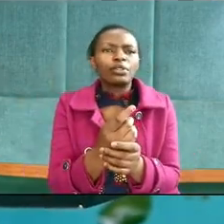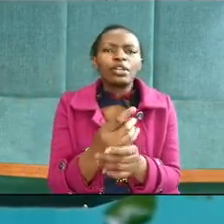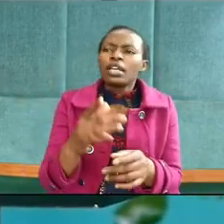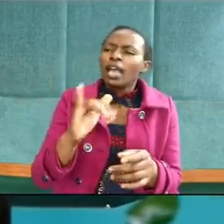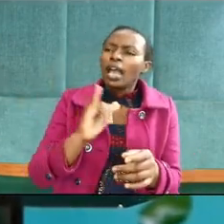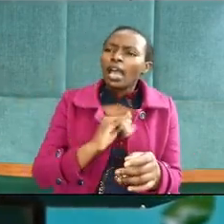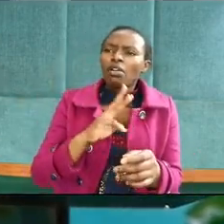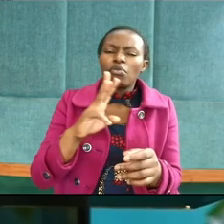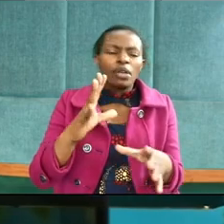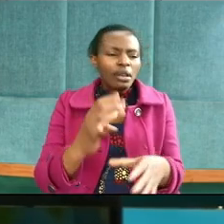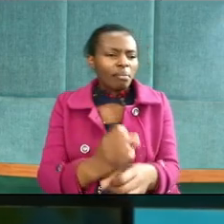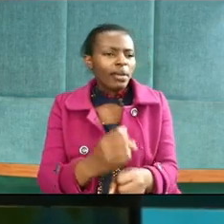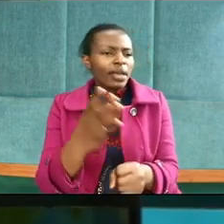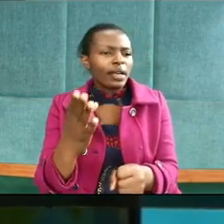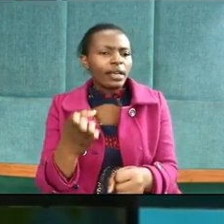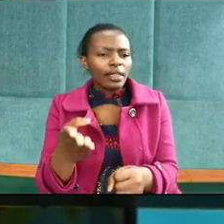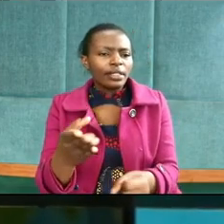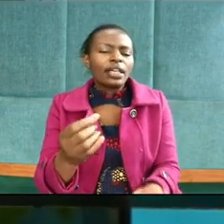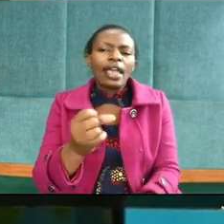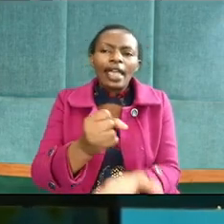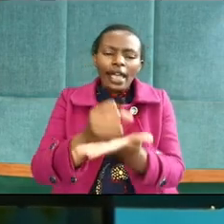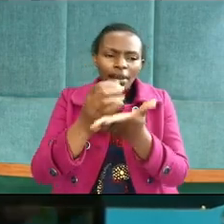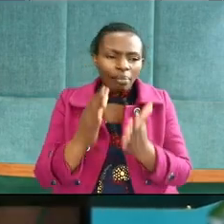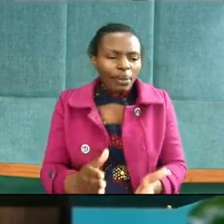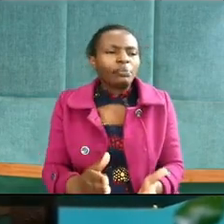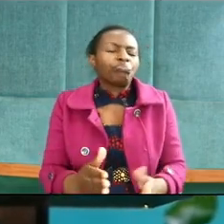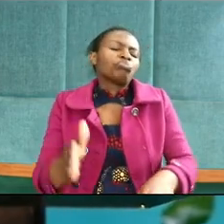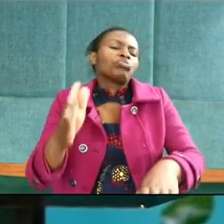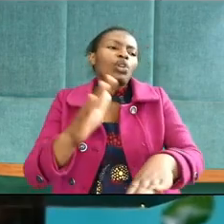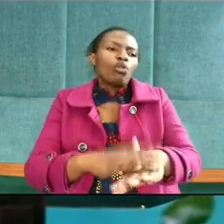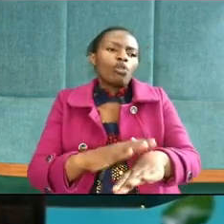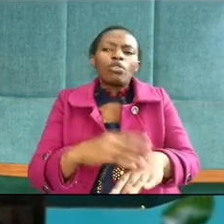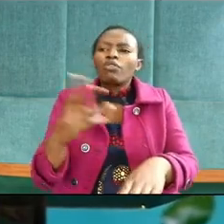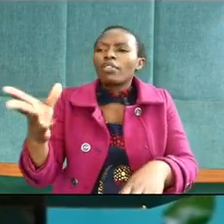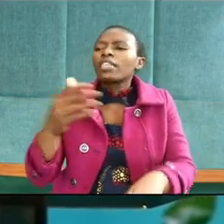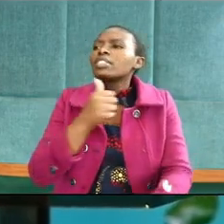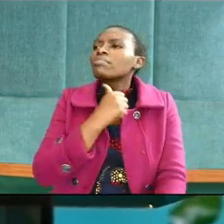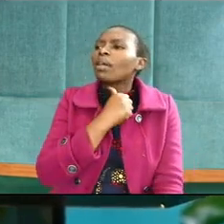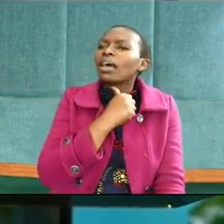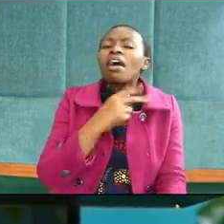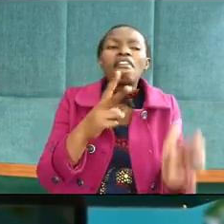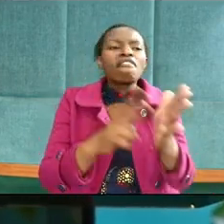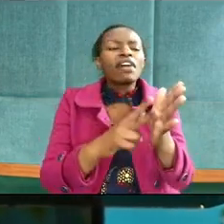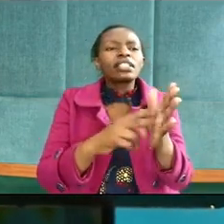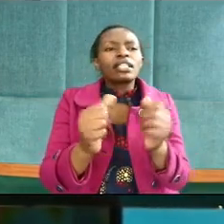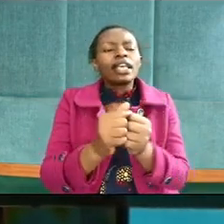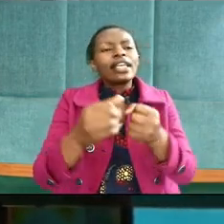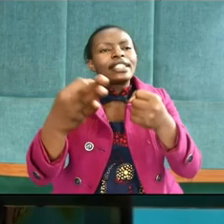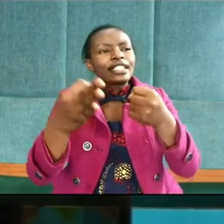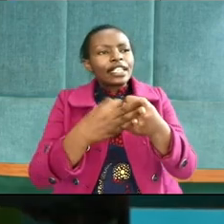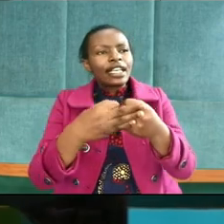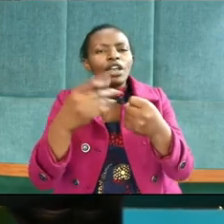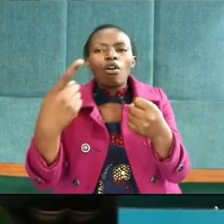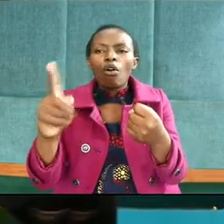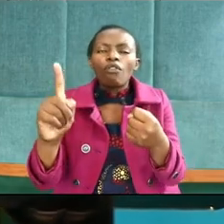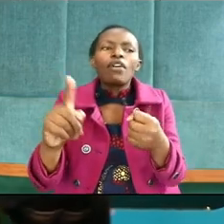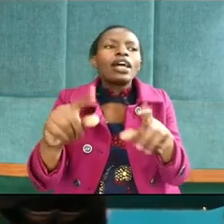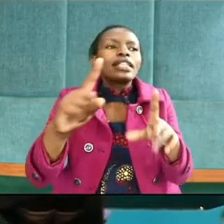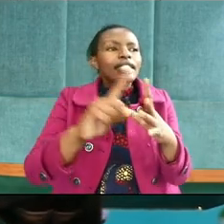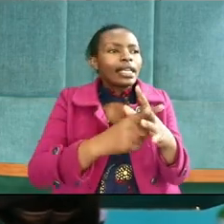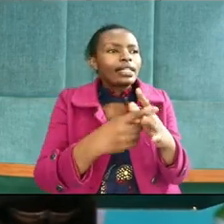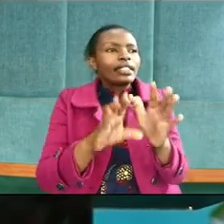I will make a helper suitable for him, in verse 18 of Genesis chapter